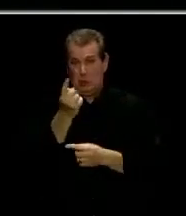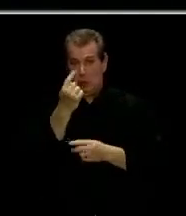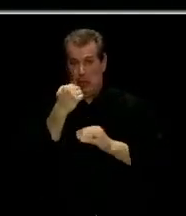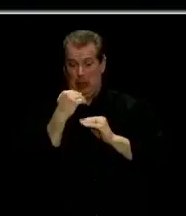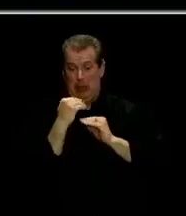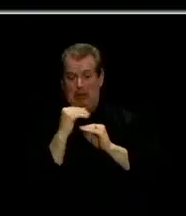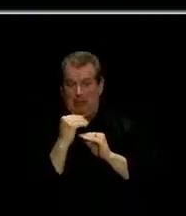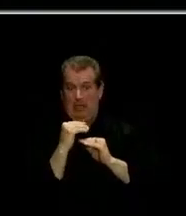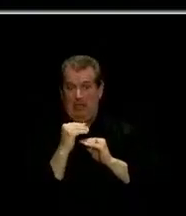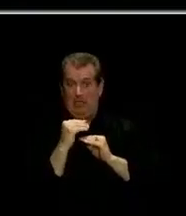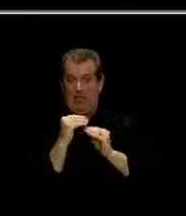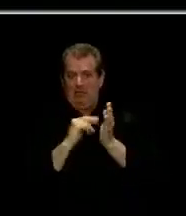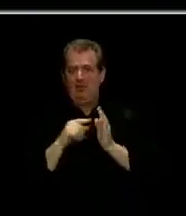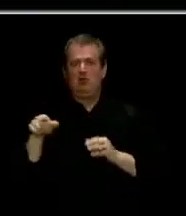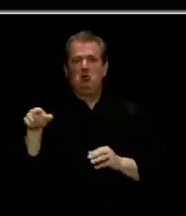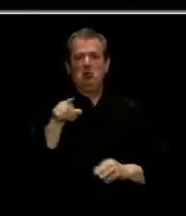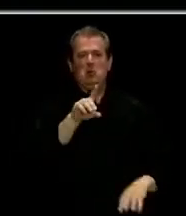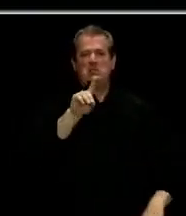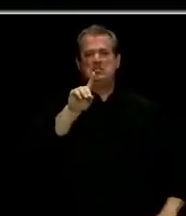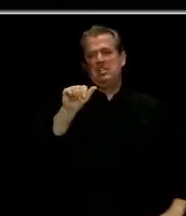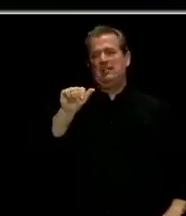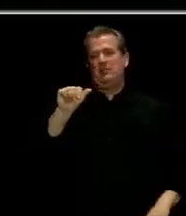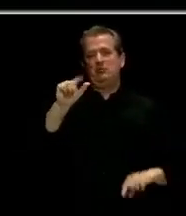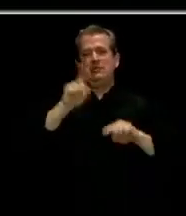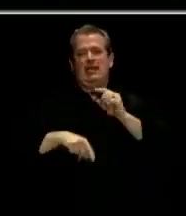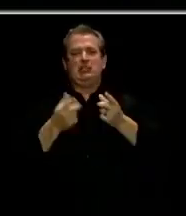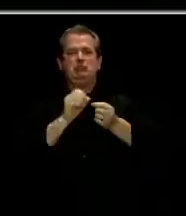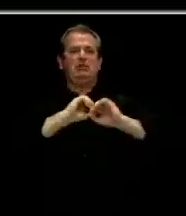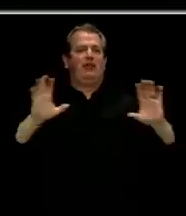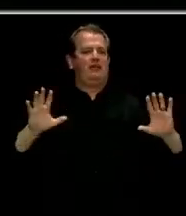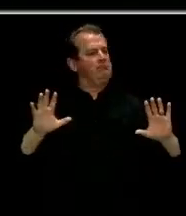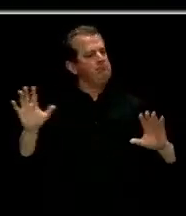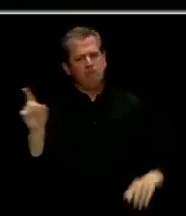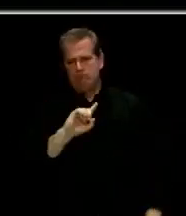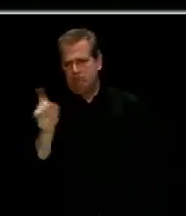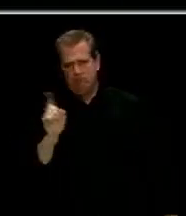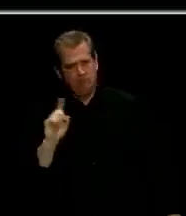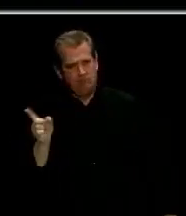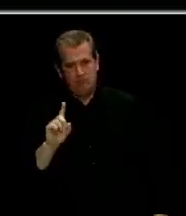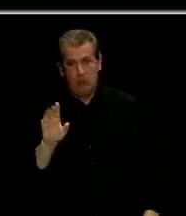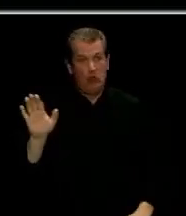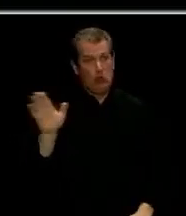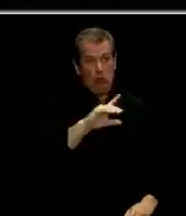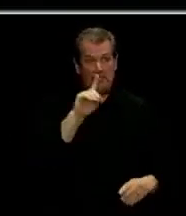you. Your disability is not who you are. It is part of you.